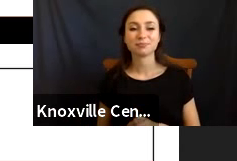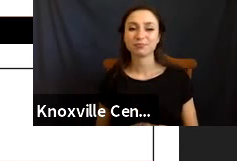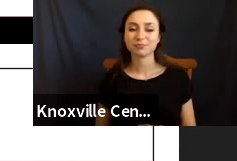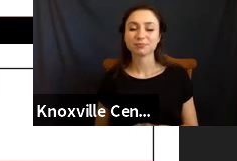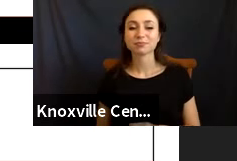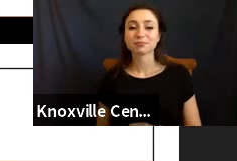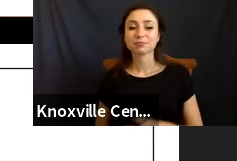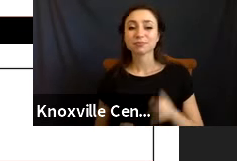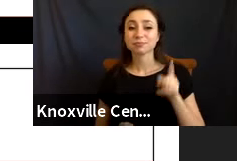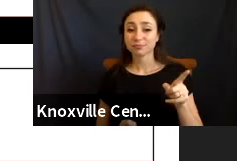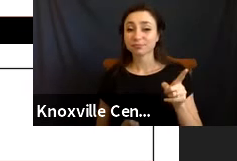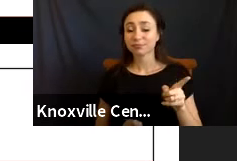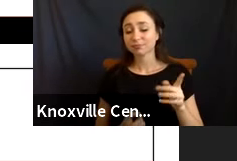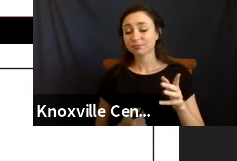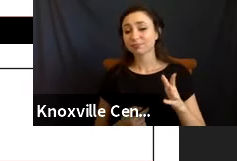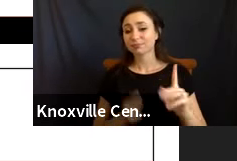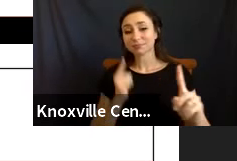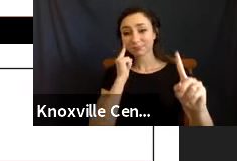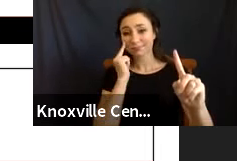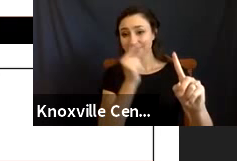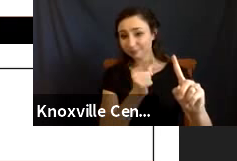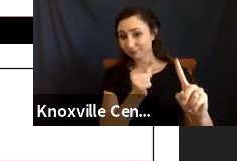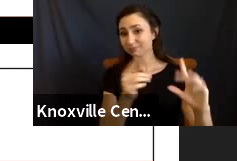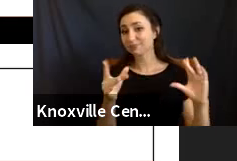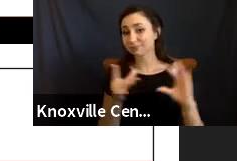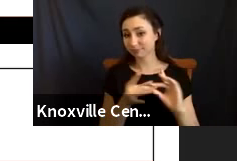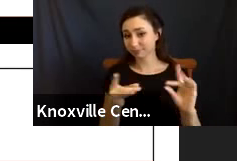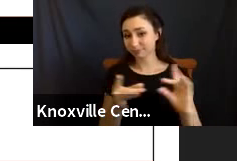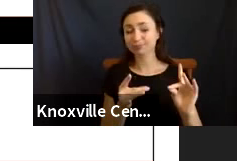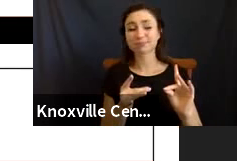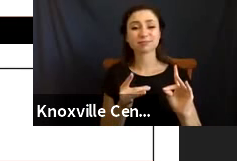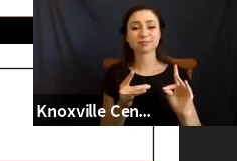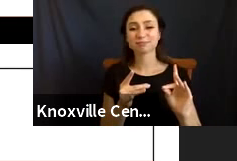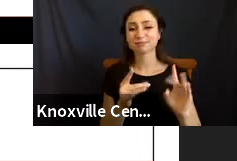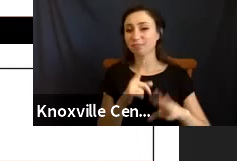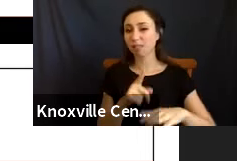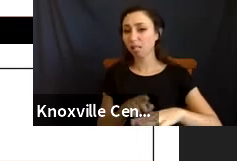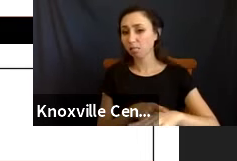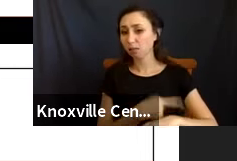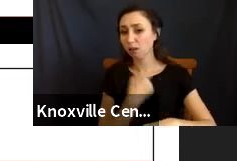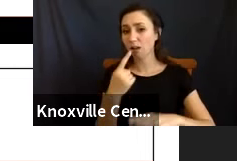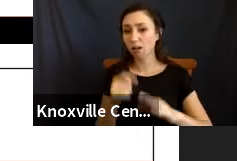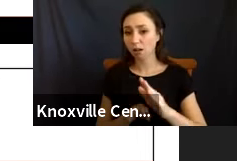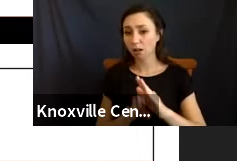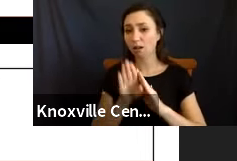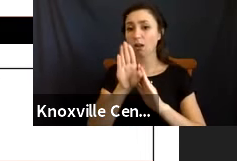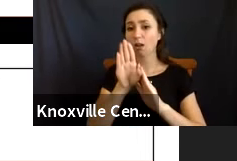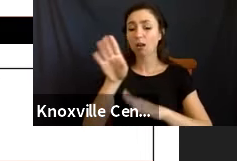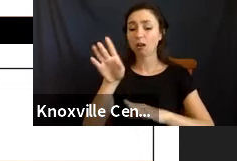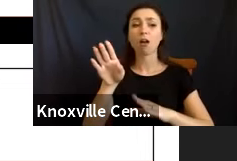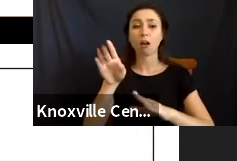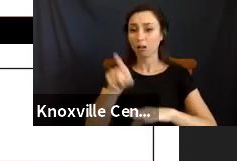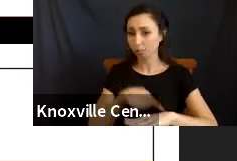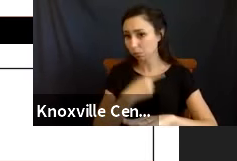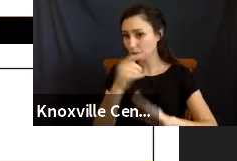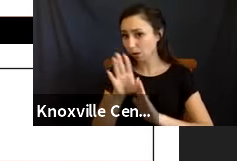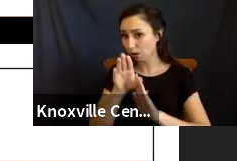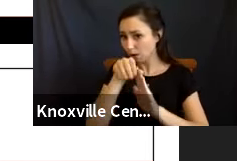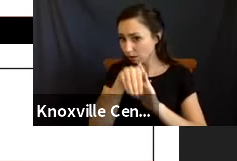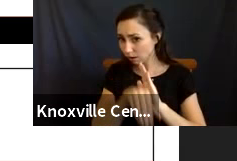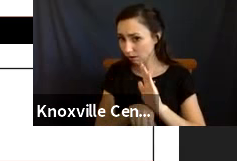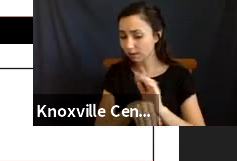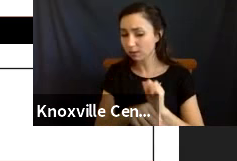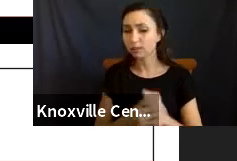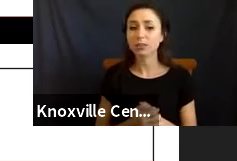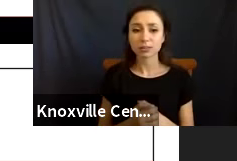this gets to the point that I said about how long it takes to rise and then how long it takes to fall. And so you